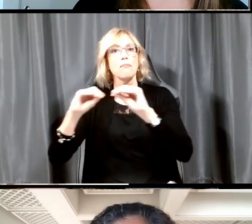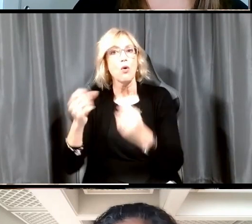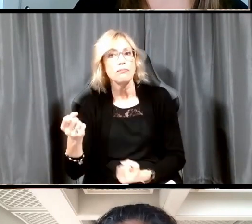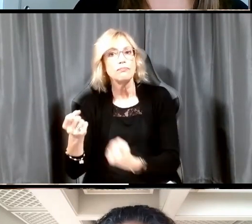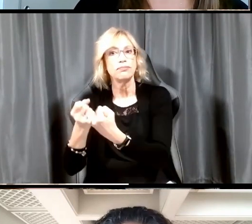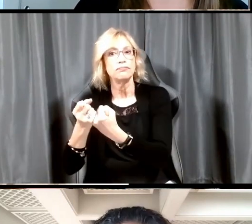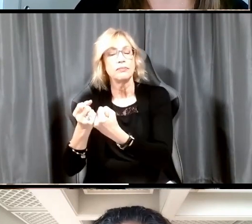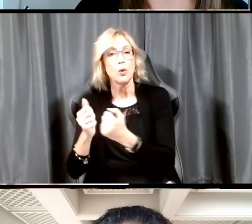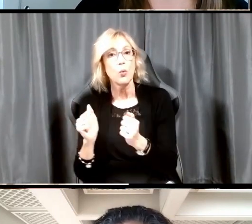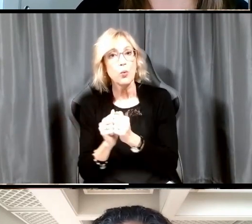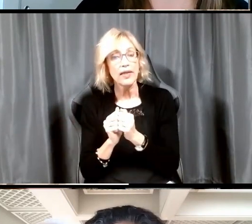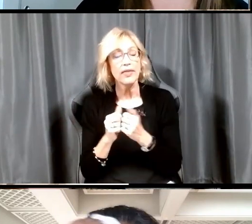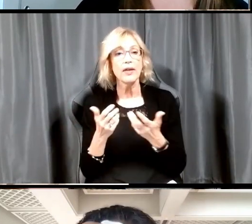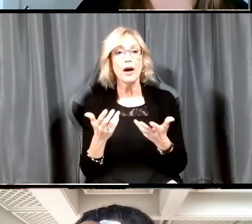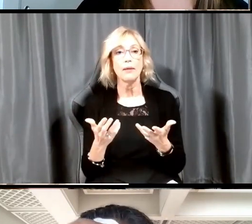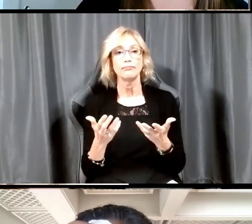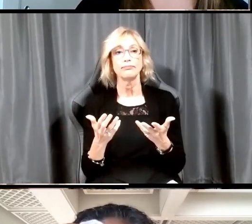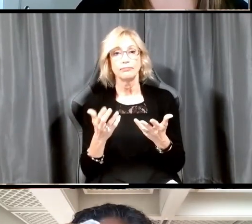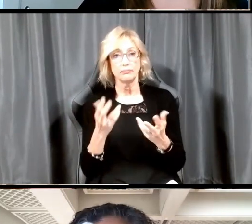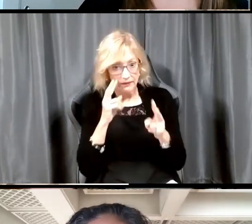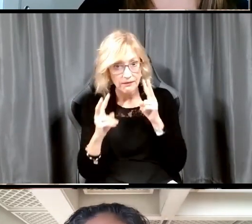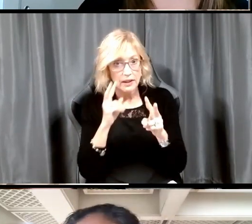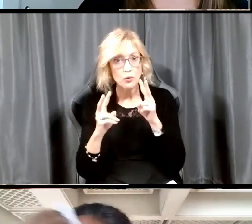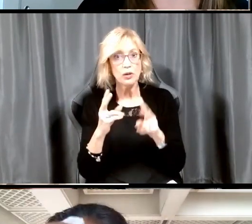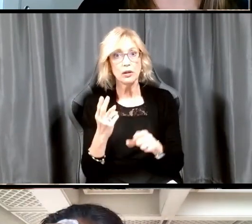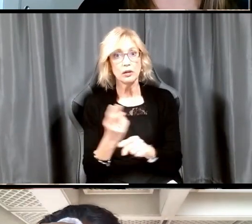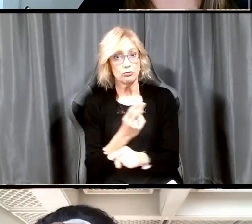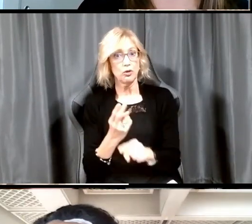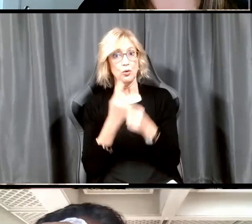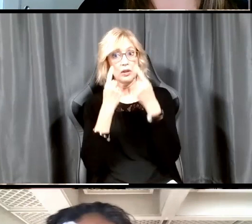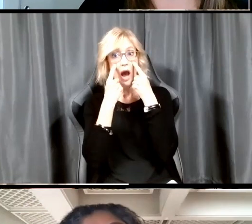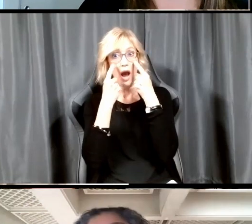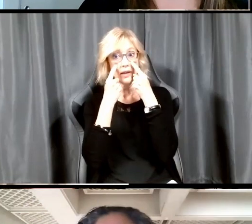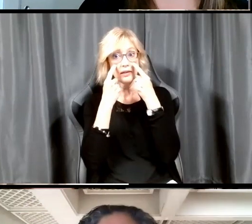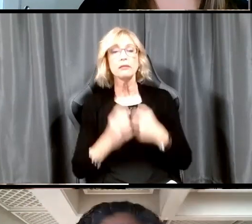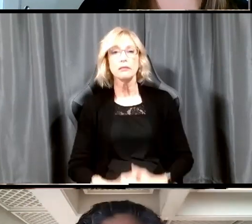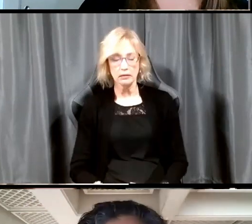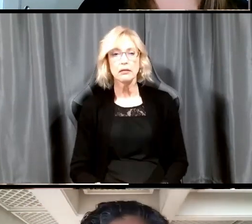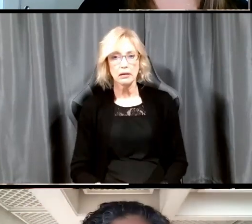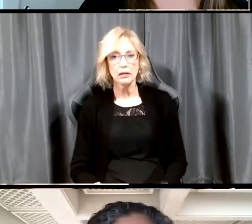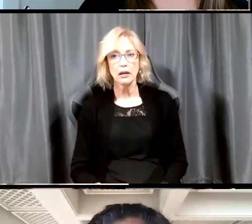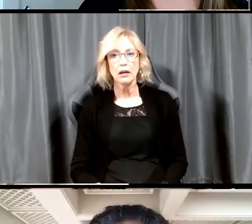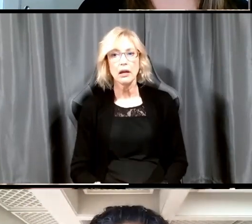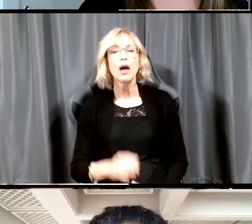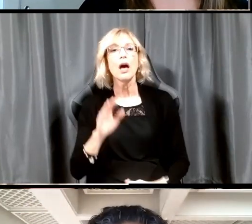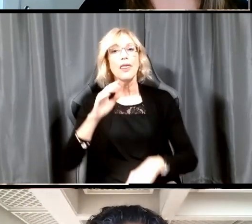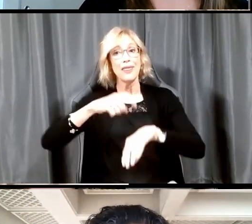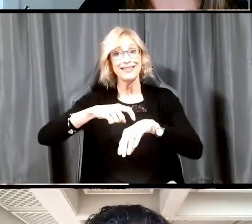these, in being able to visually use their vision, they'll decrease.